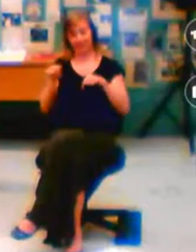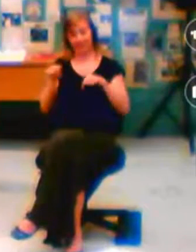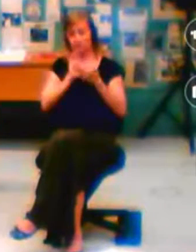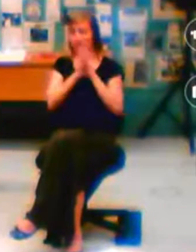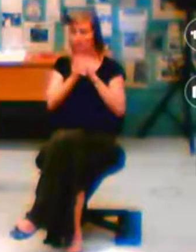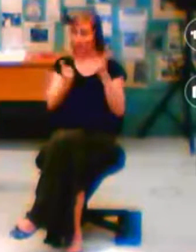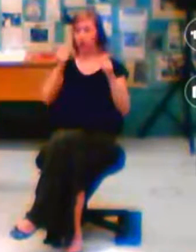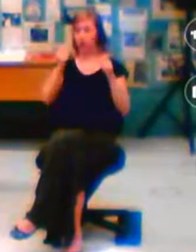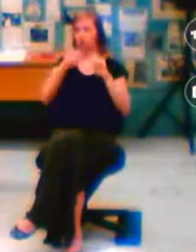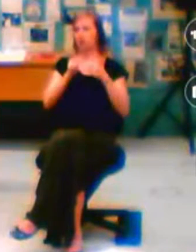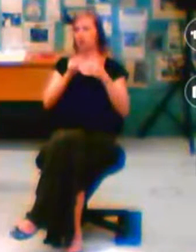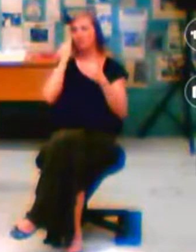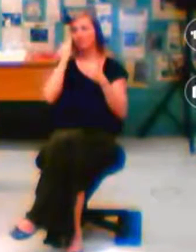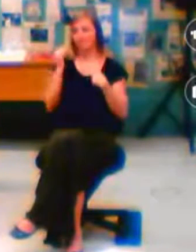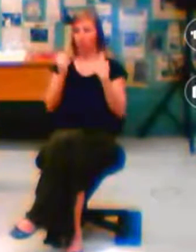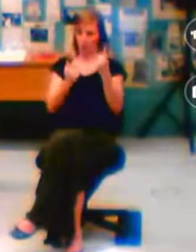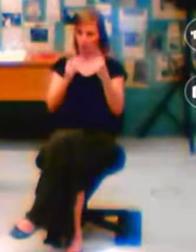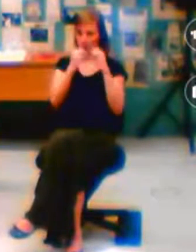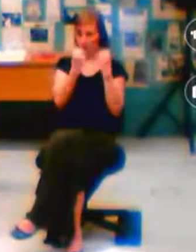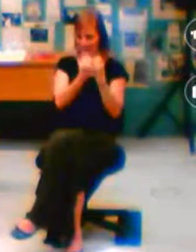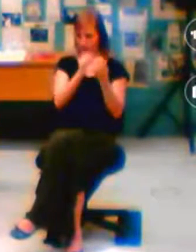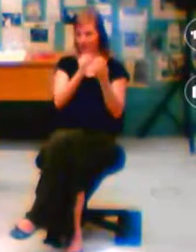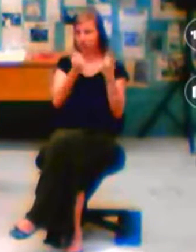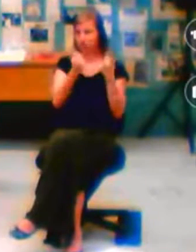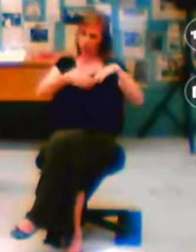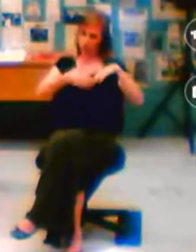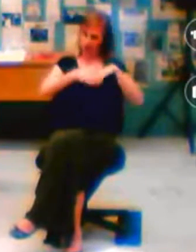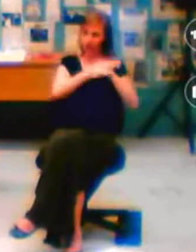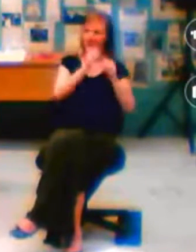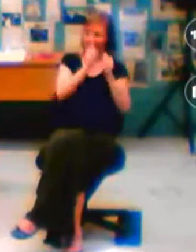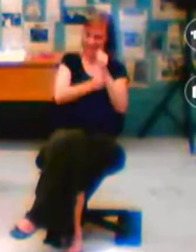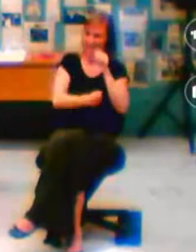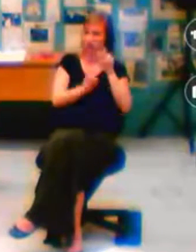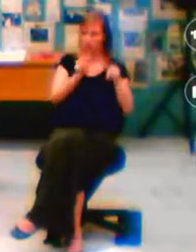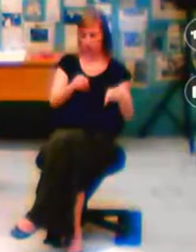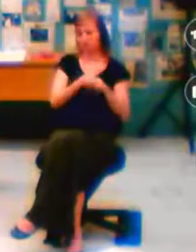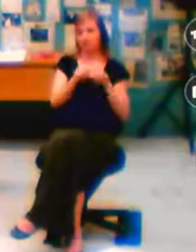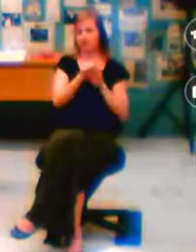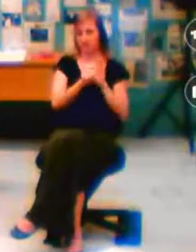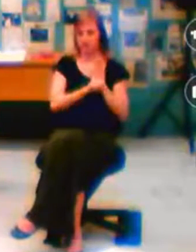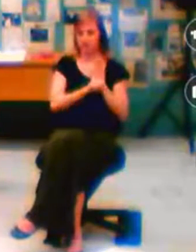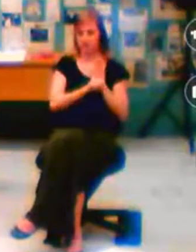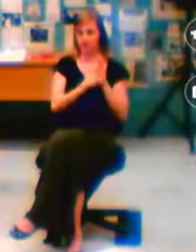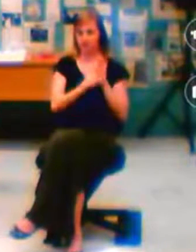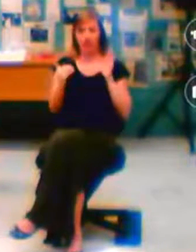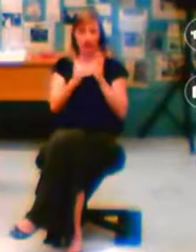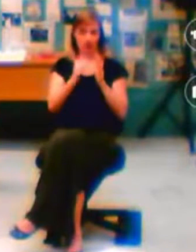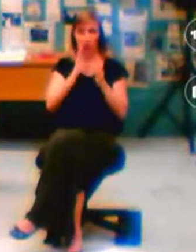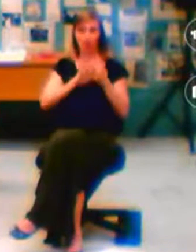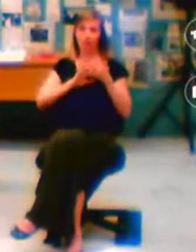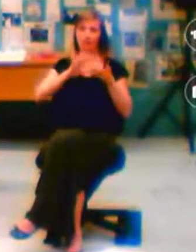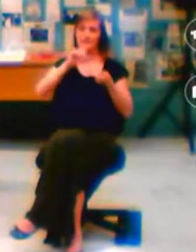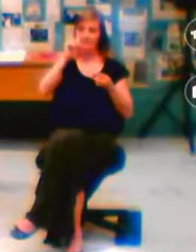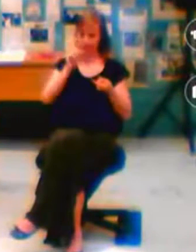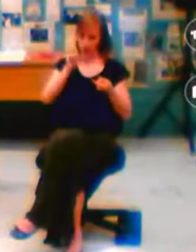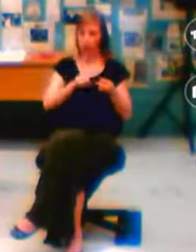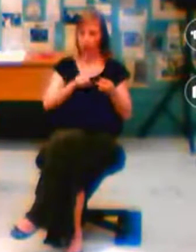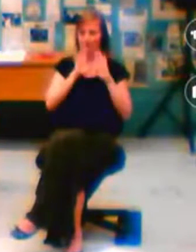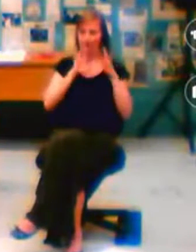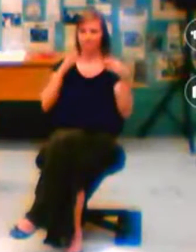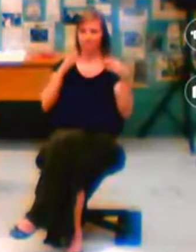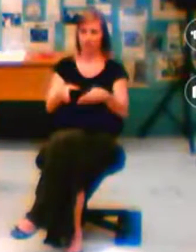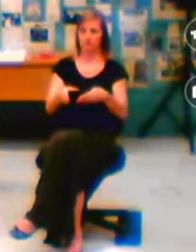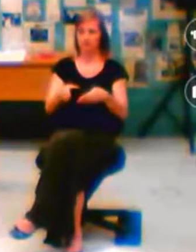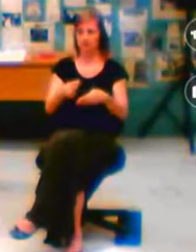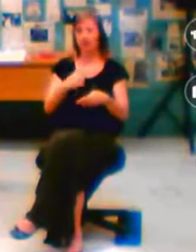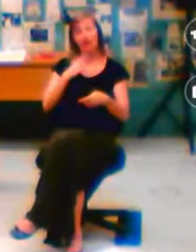capita disability payment. Look how few people, they're driving our budget. We need to cut these payments. I think this will be an even